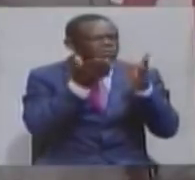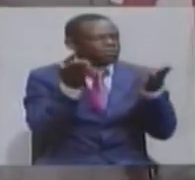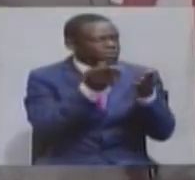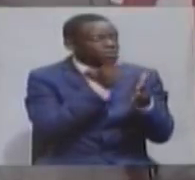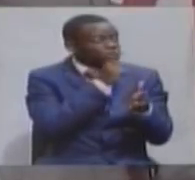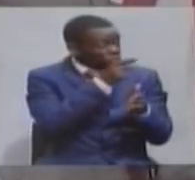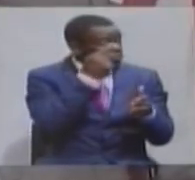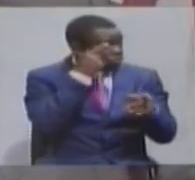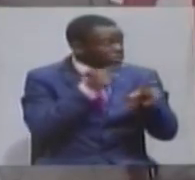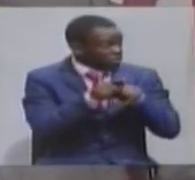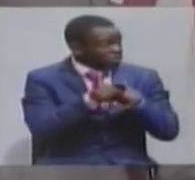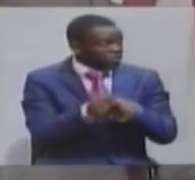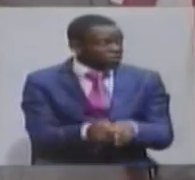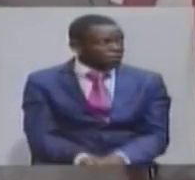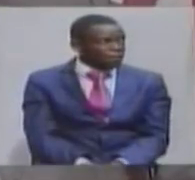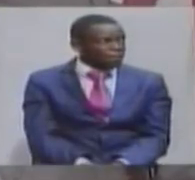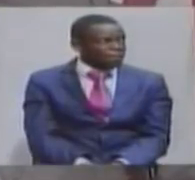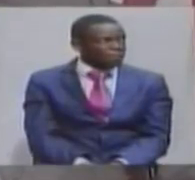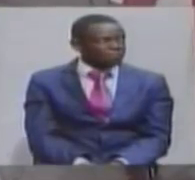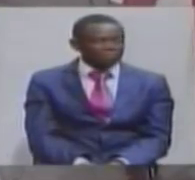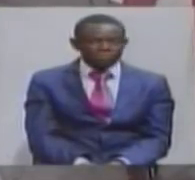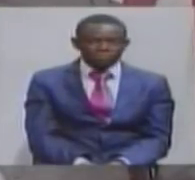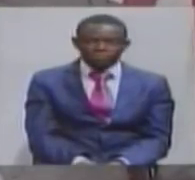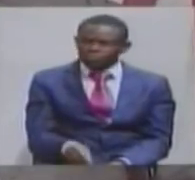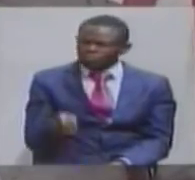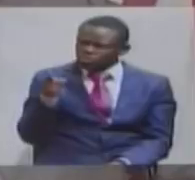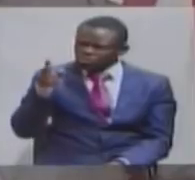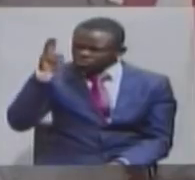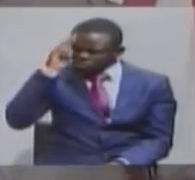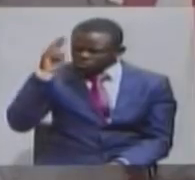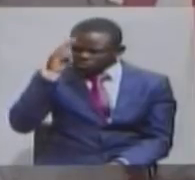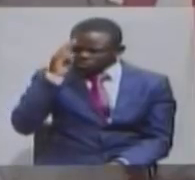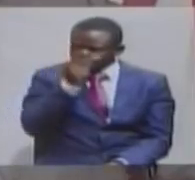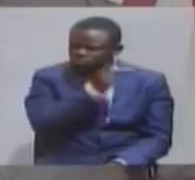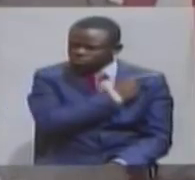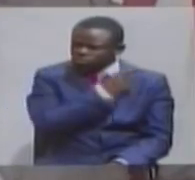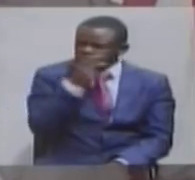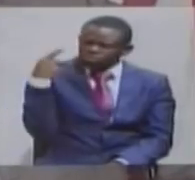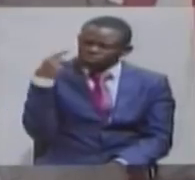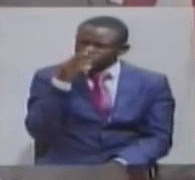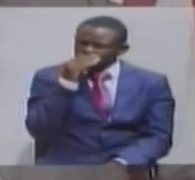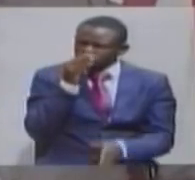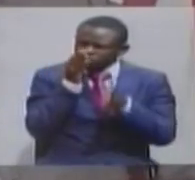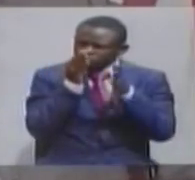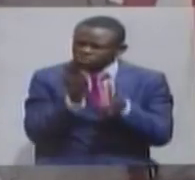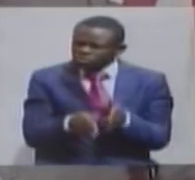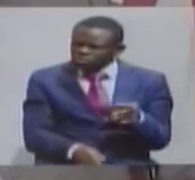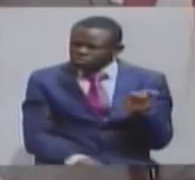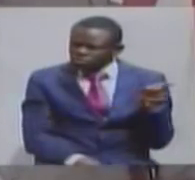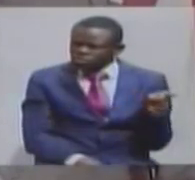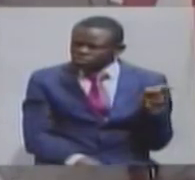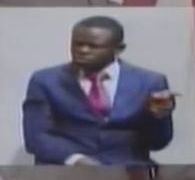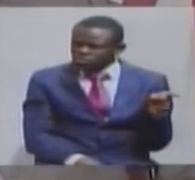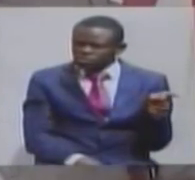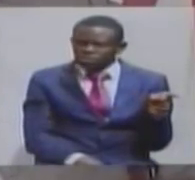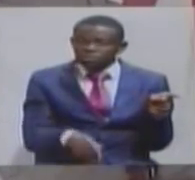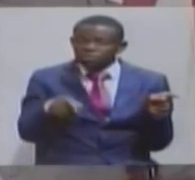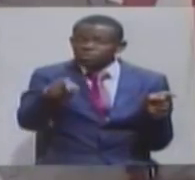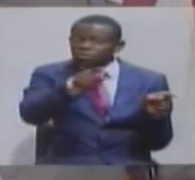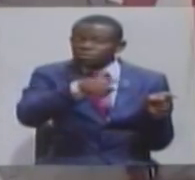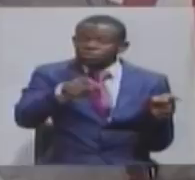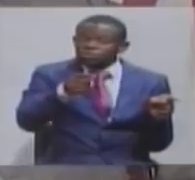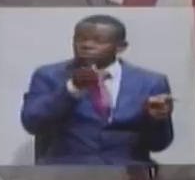how Mr. Speaker was ridiculed when UPND members of Parliament literally just brought